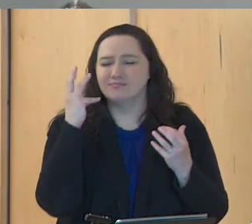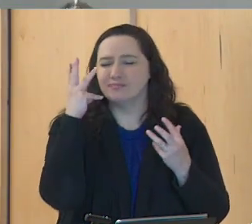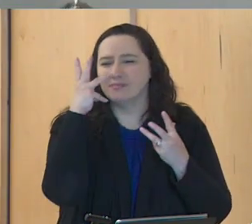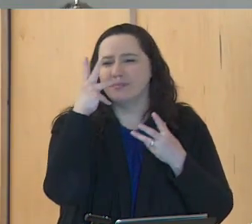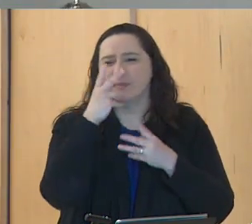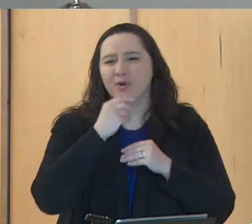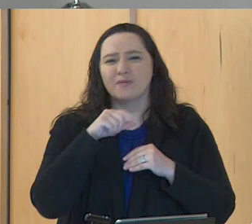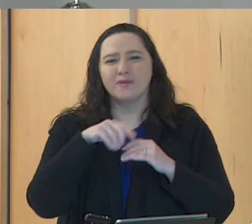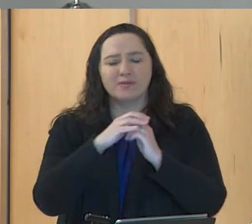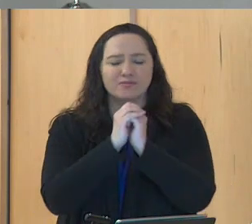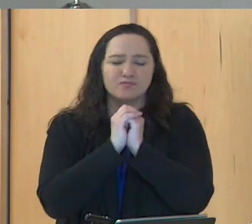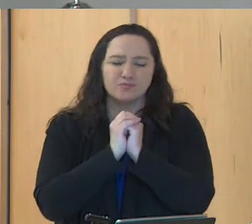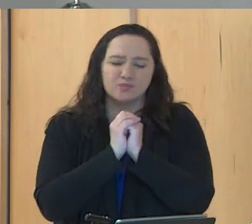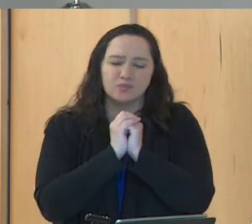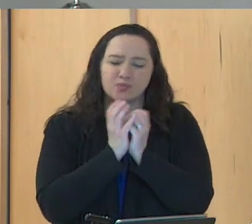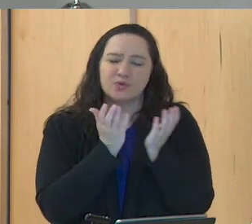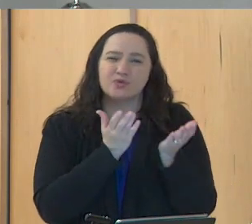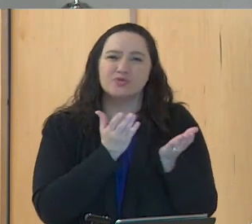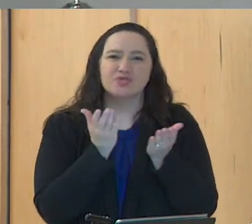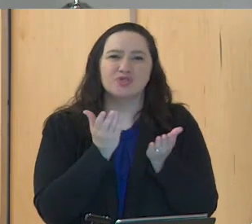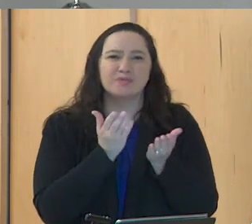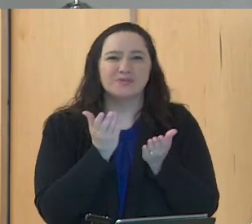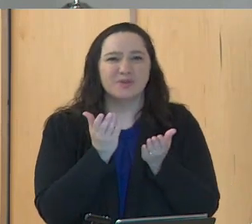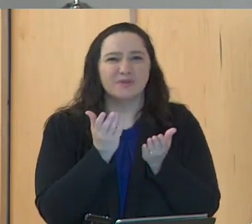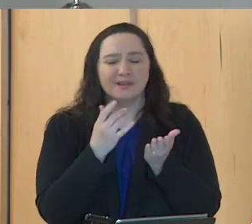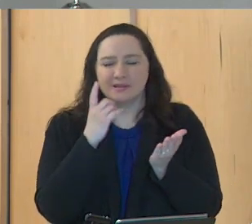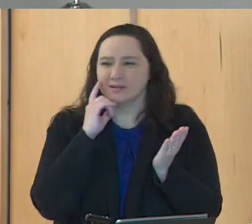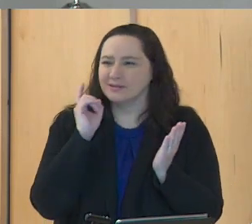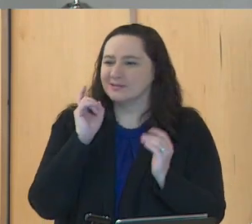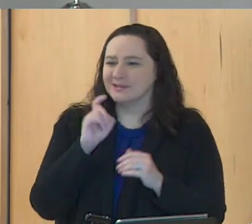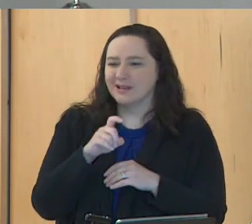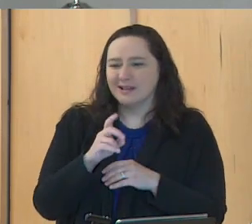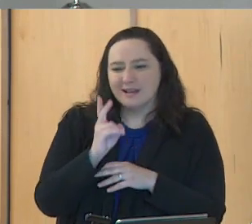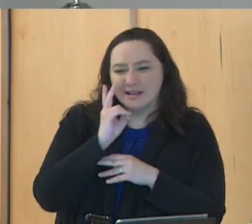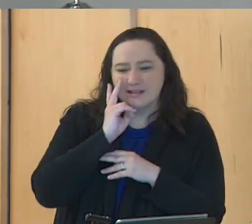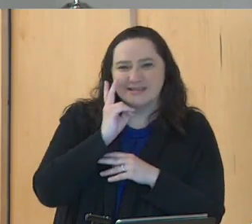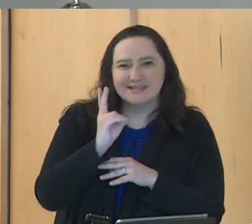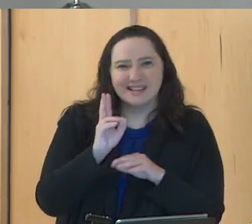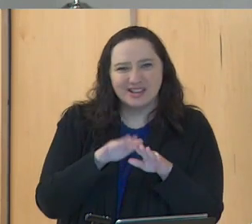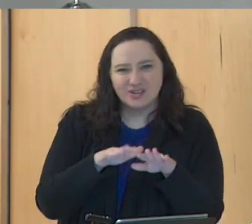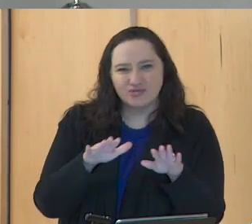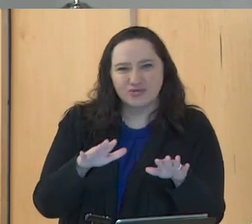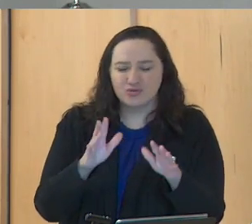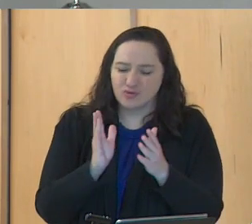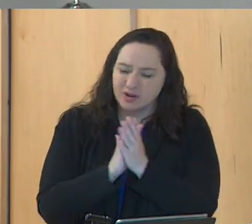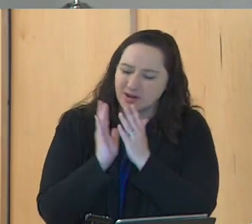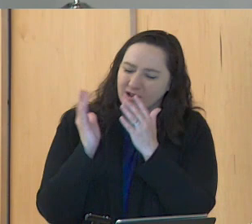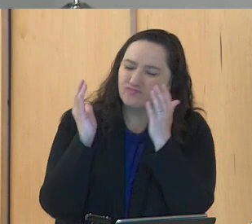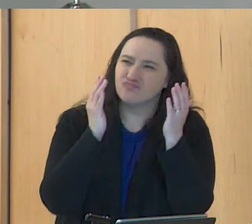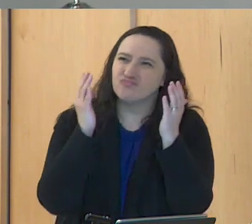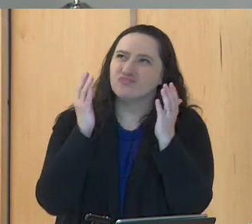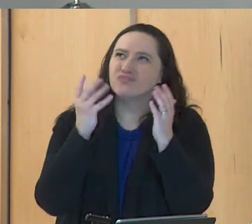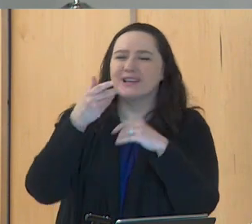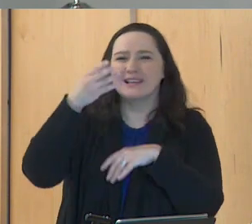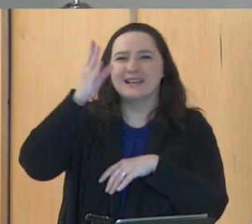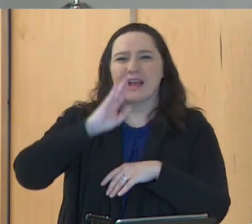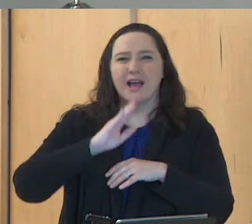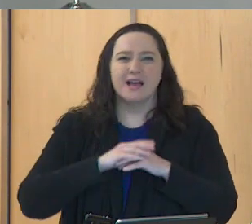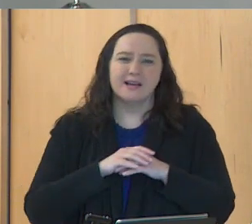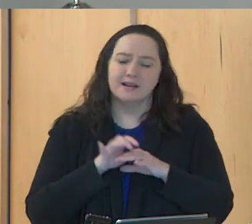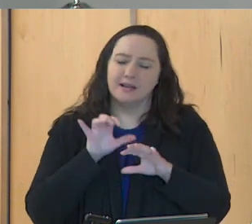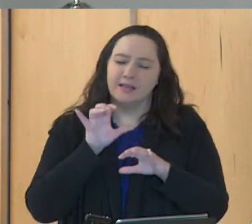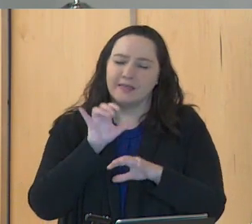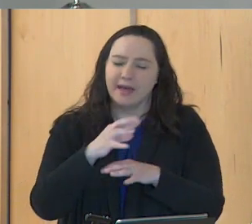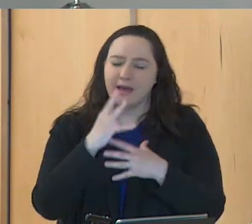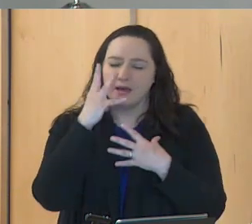worship service like this is when we see and hear our children singing praises to God. There's nothing more beautiful